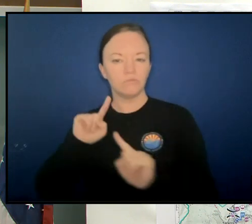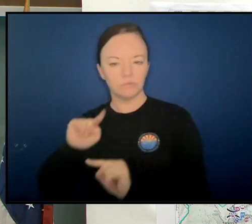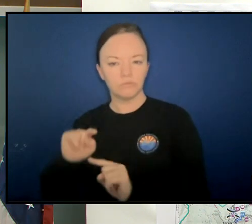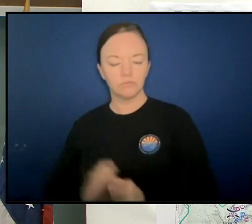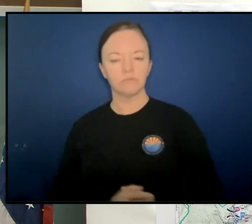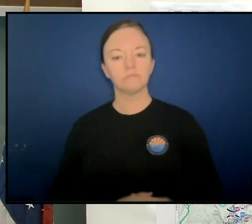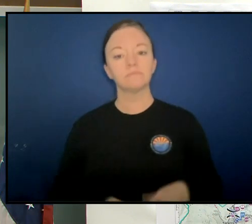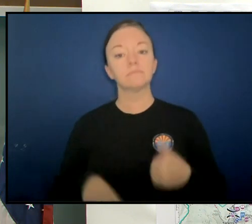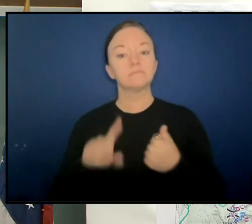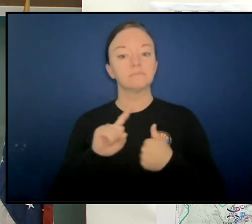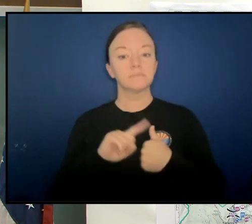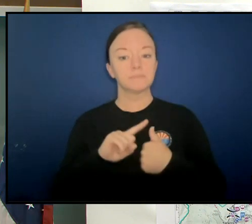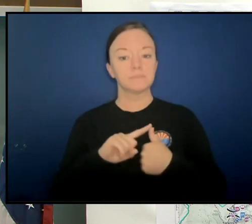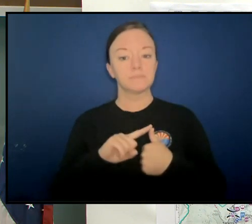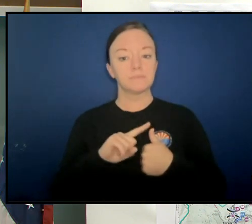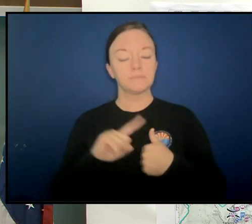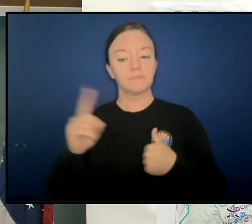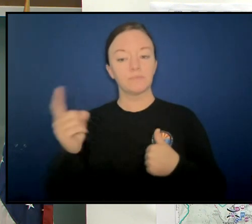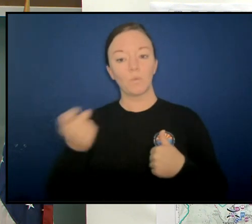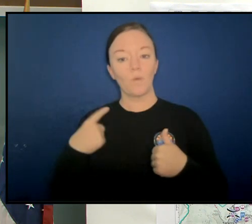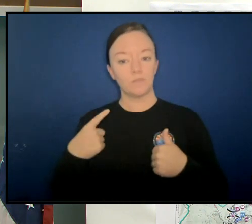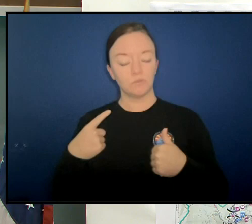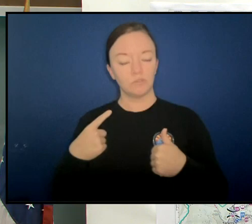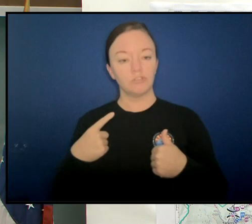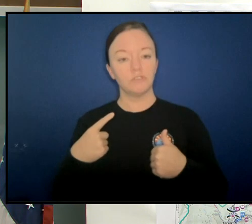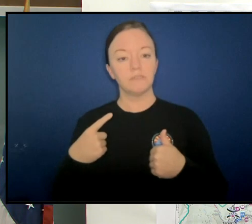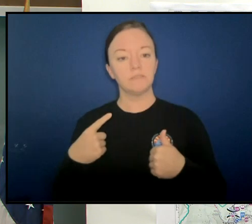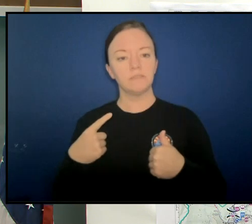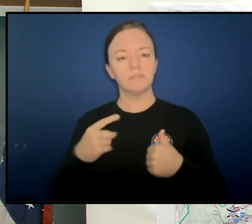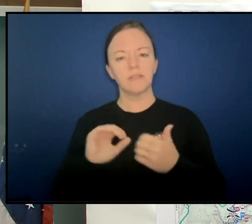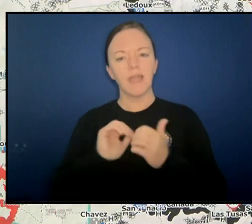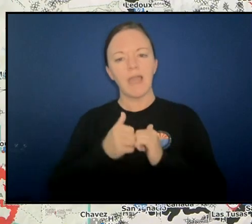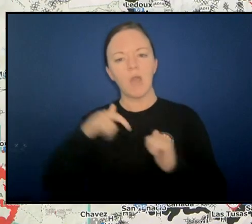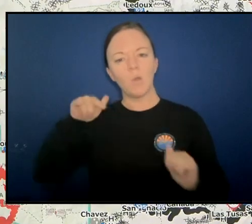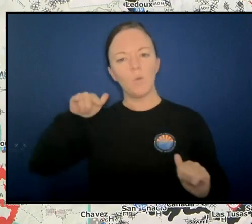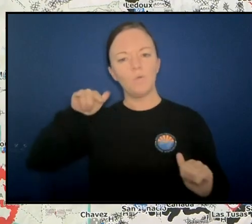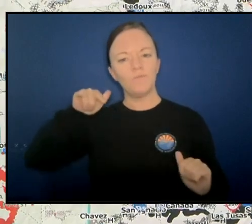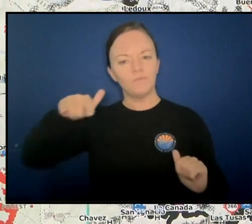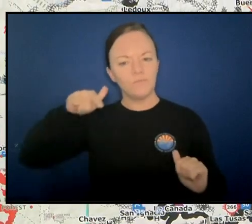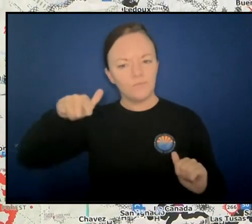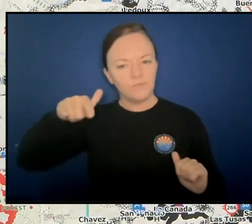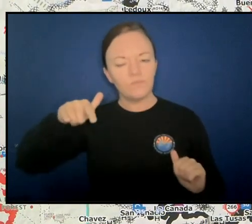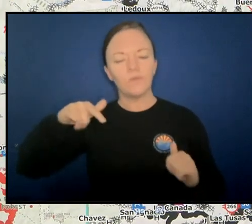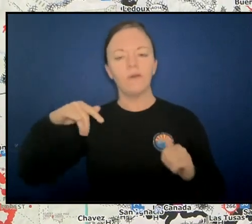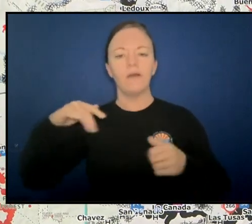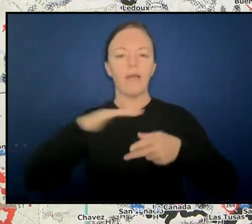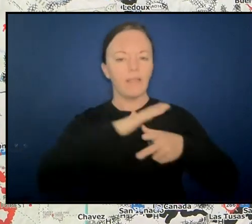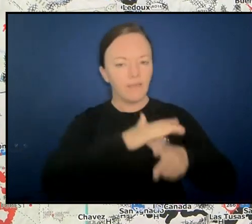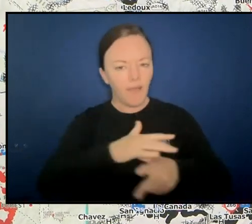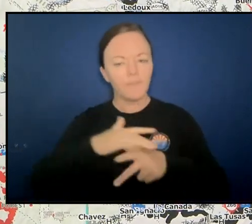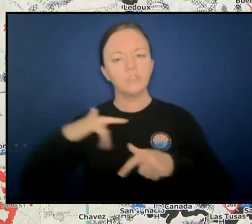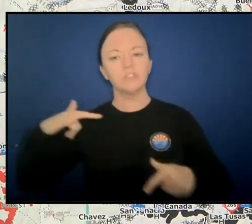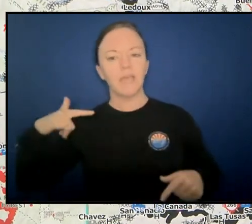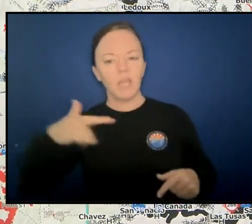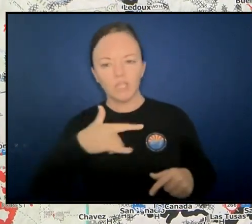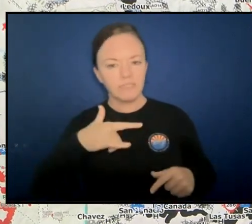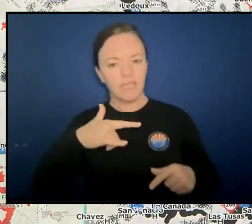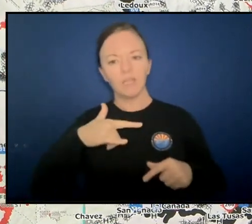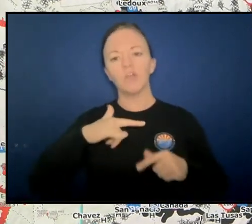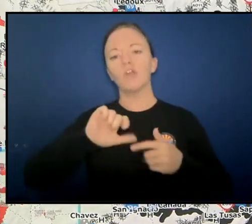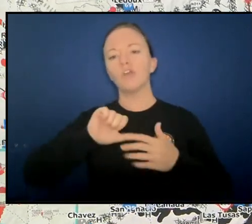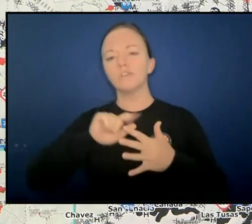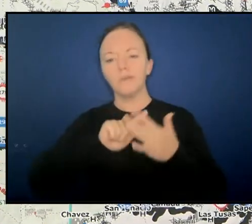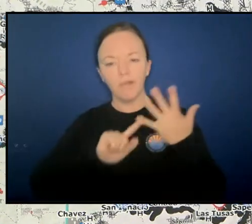the things that a question that was asked was, how does the aviation or the helicopters and air tankers and other